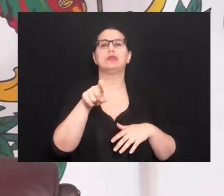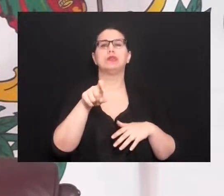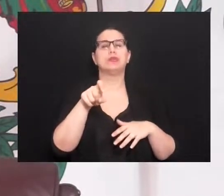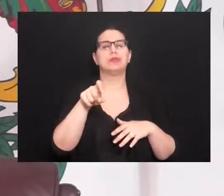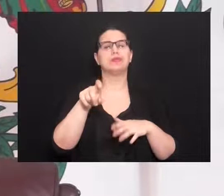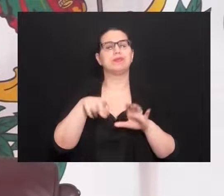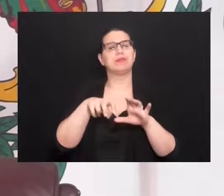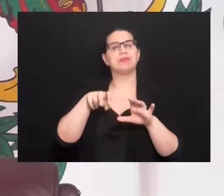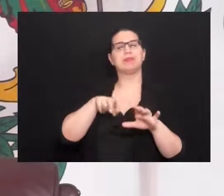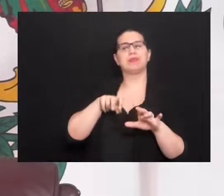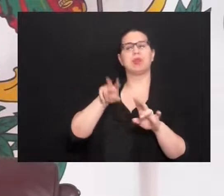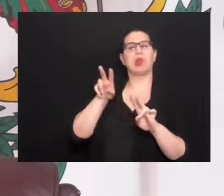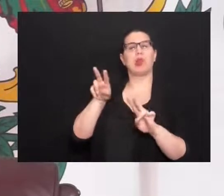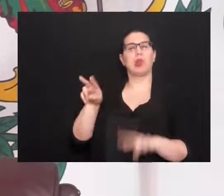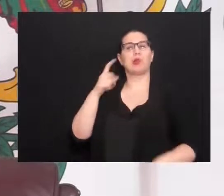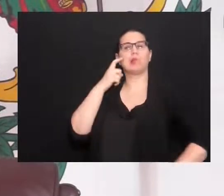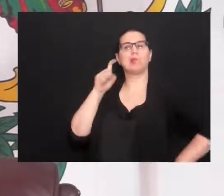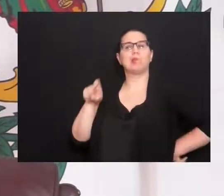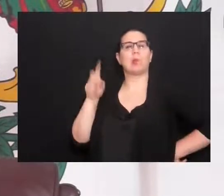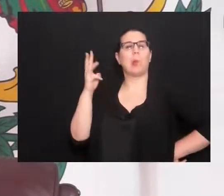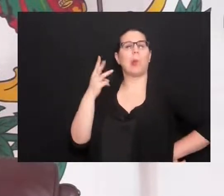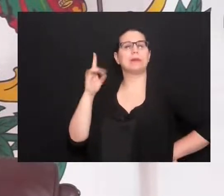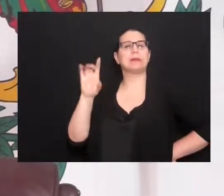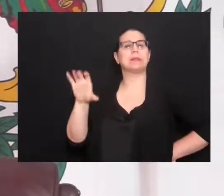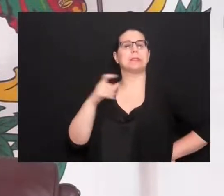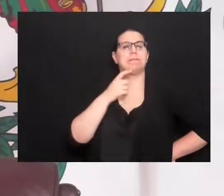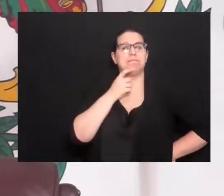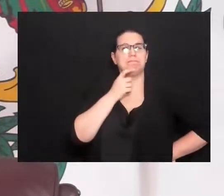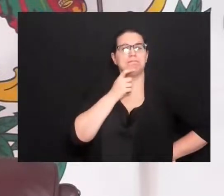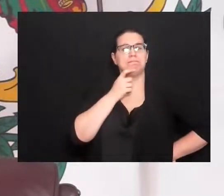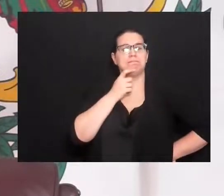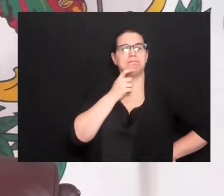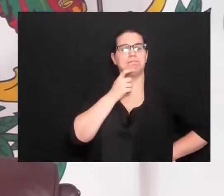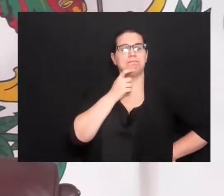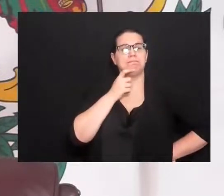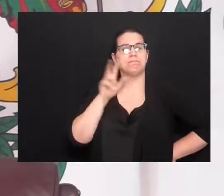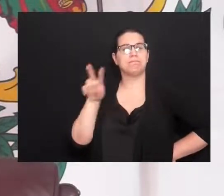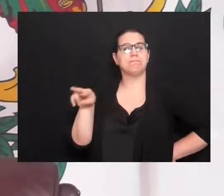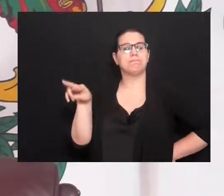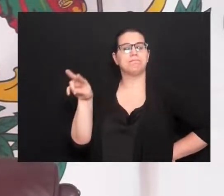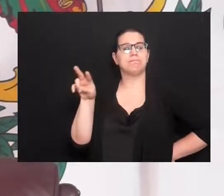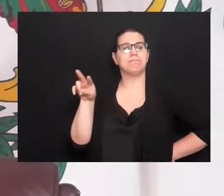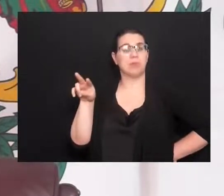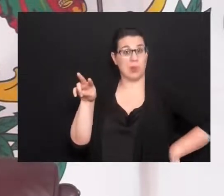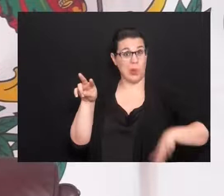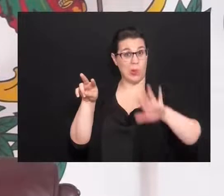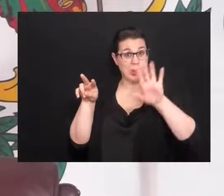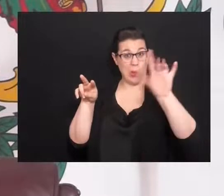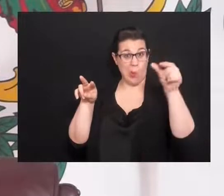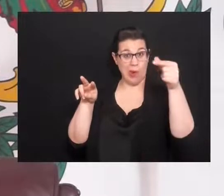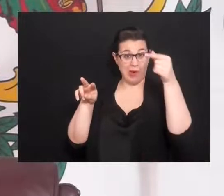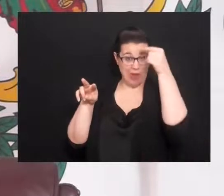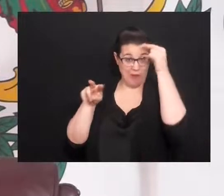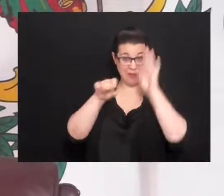D.C. And if your government is in tune with that,